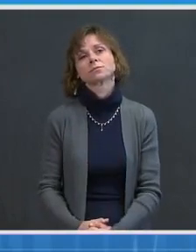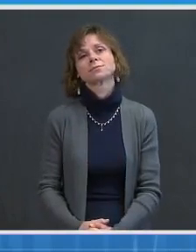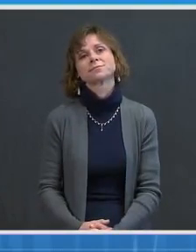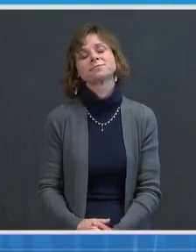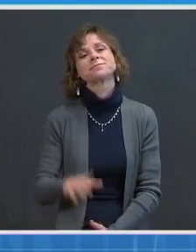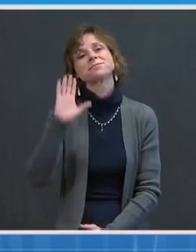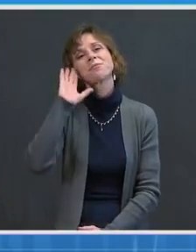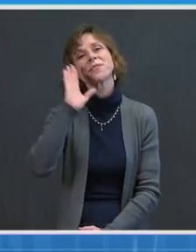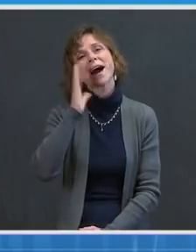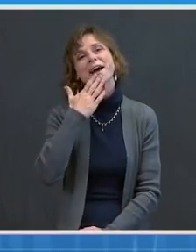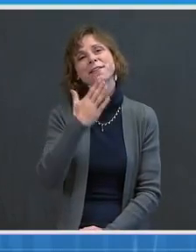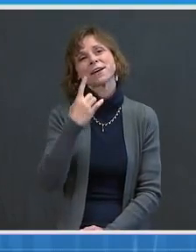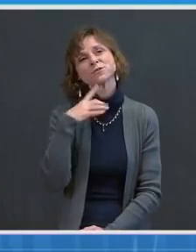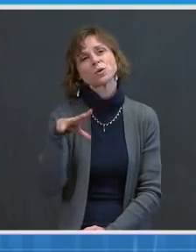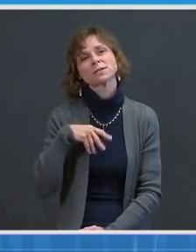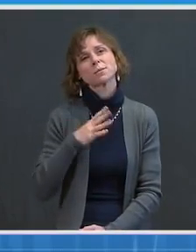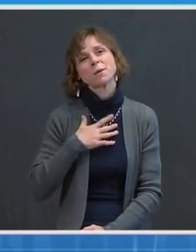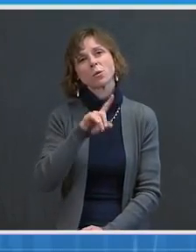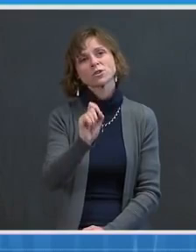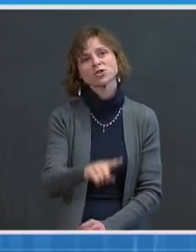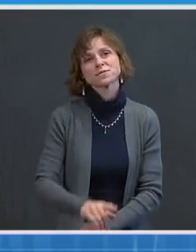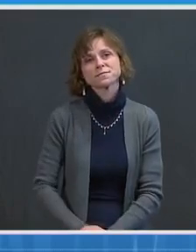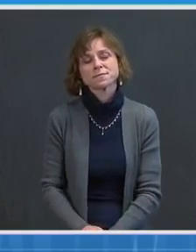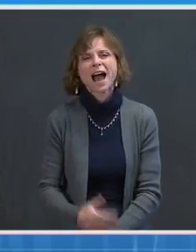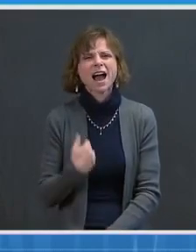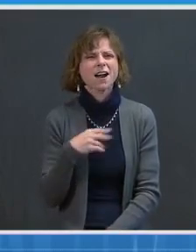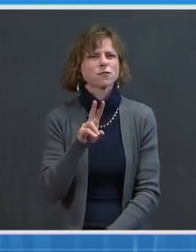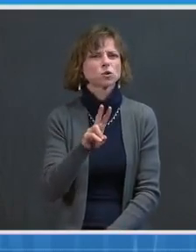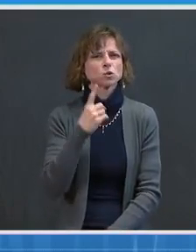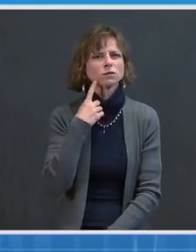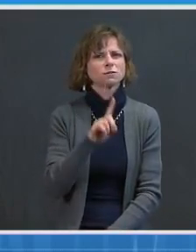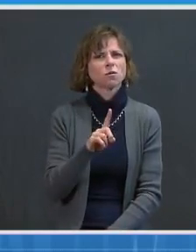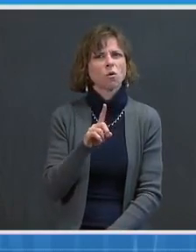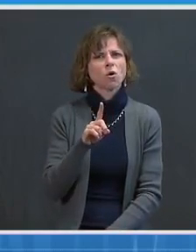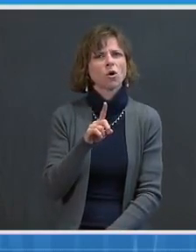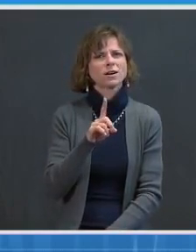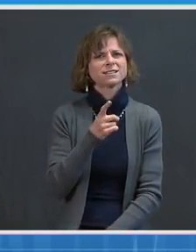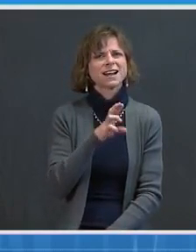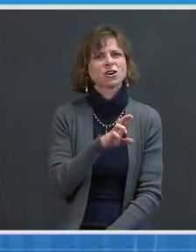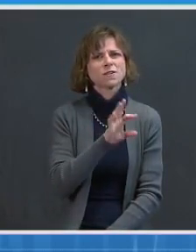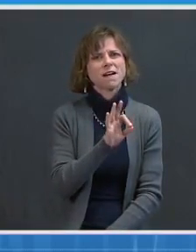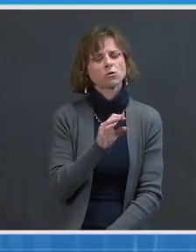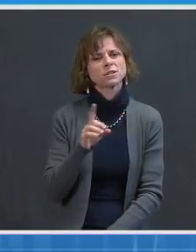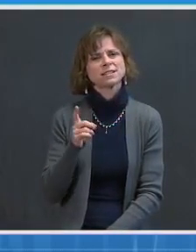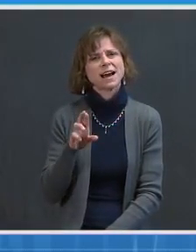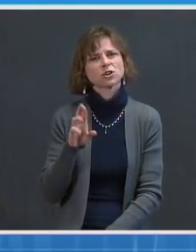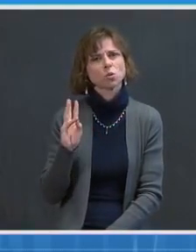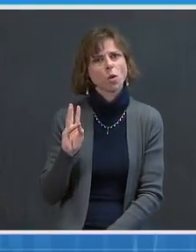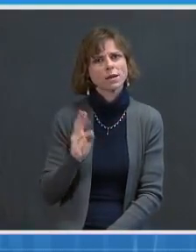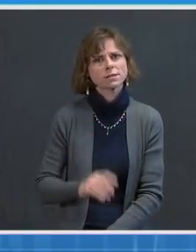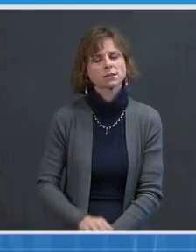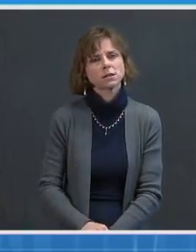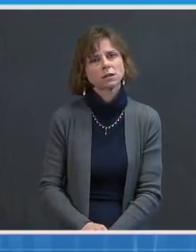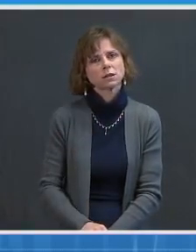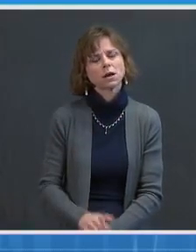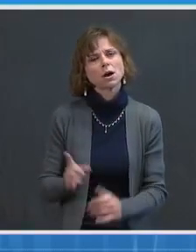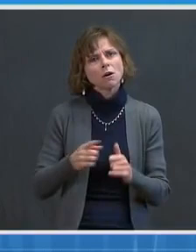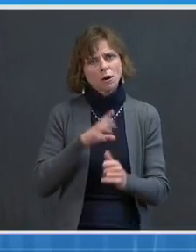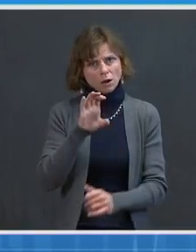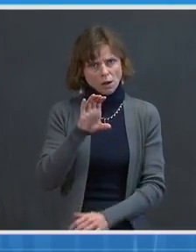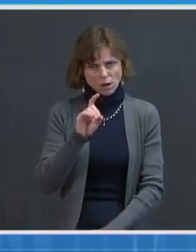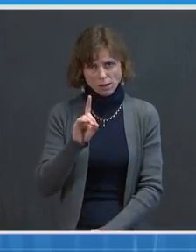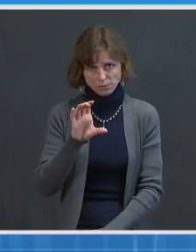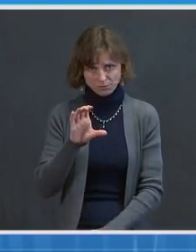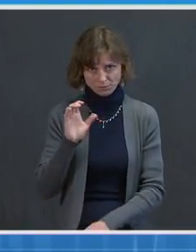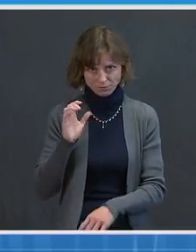Hi, thanks for taking my question. Two questions for Dr. Fauci and Dr. Walensky. First, the CDC has said antibodies